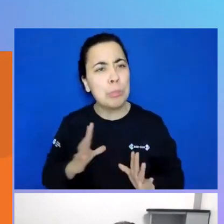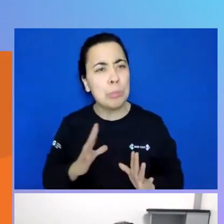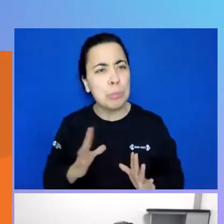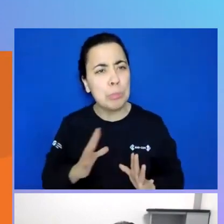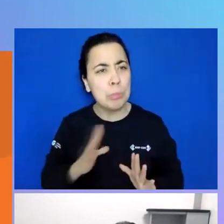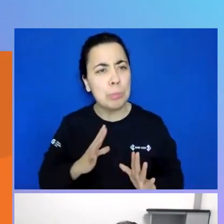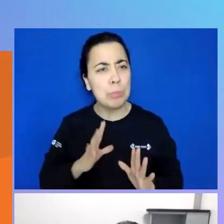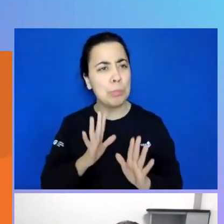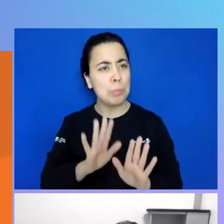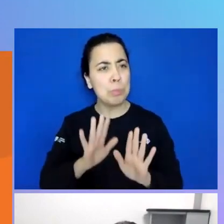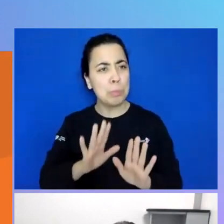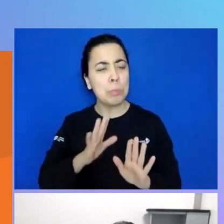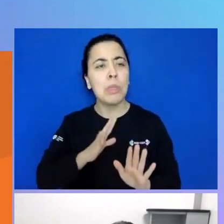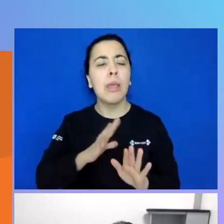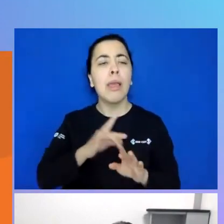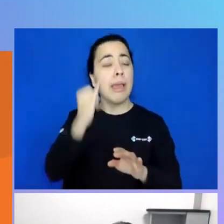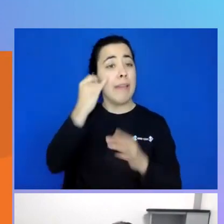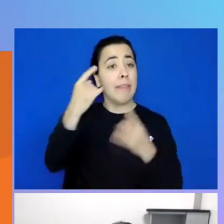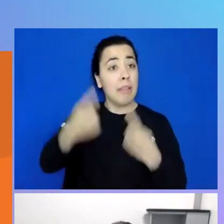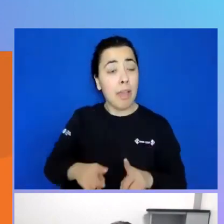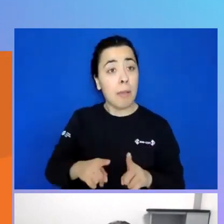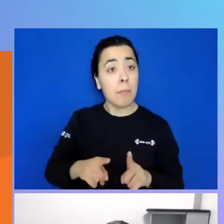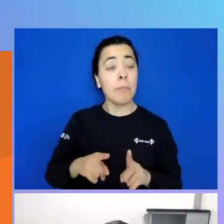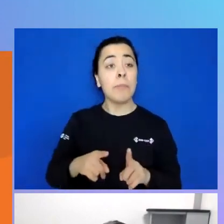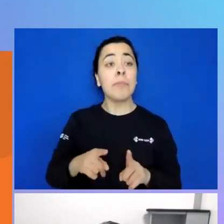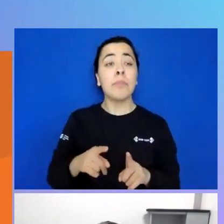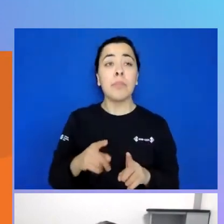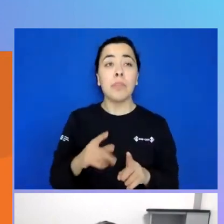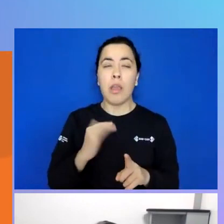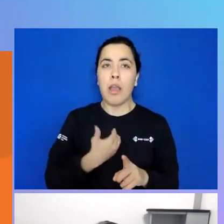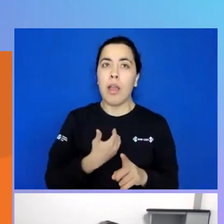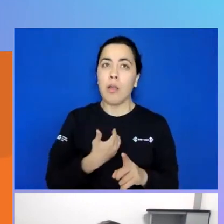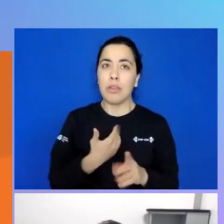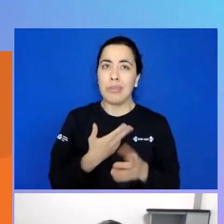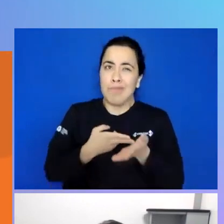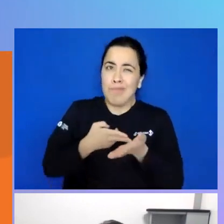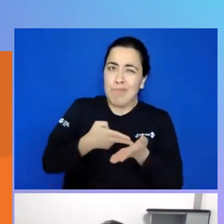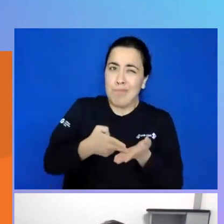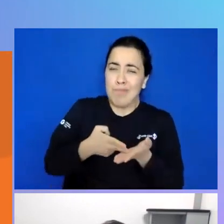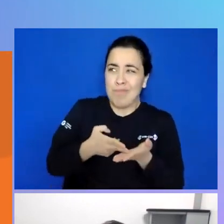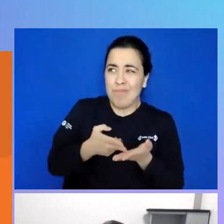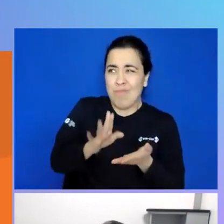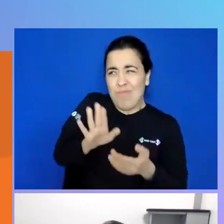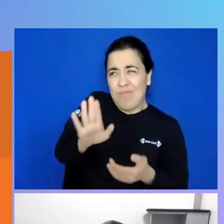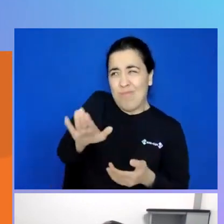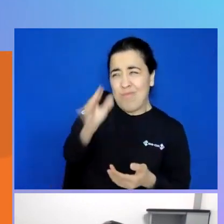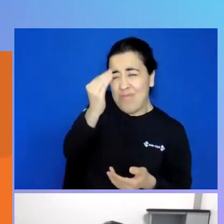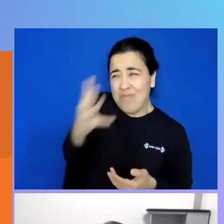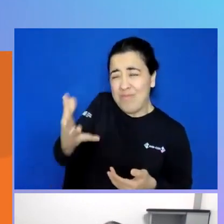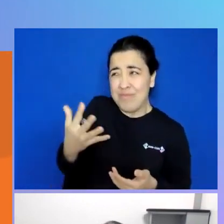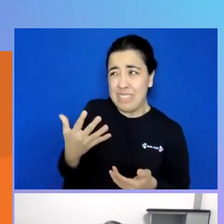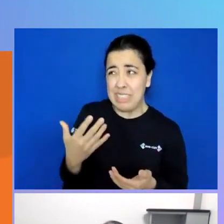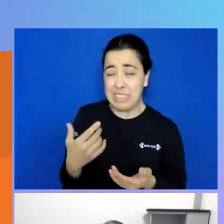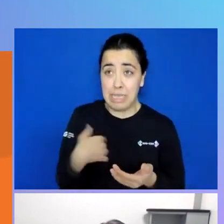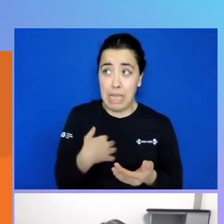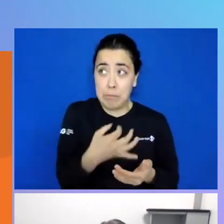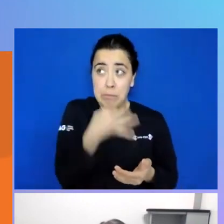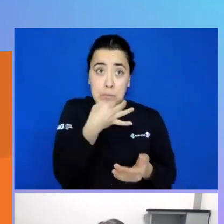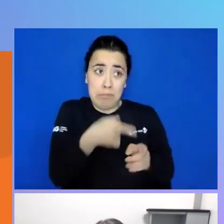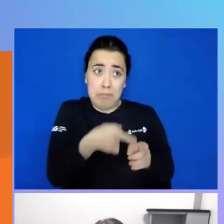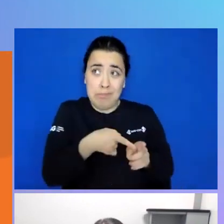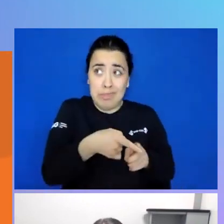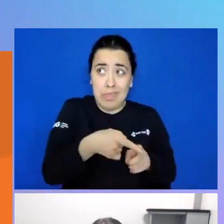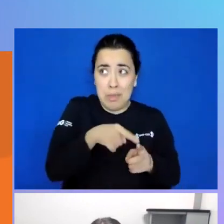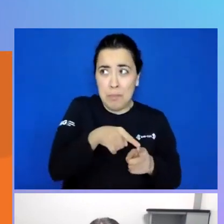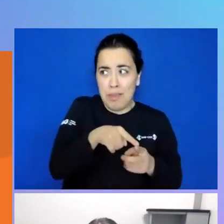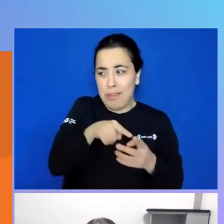But when we can extend that vulnerability to each other to say, like, I might be an expert on this one thing, but I'm